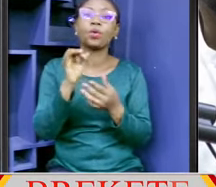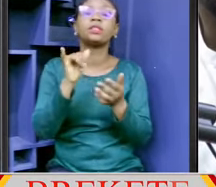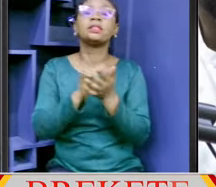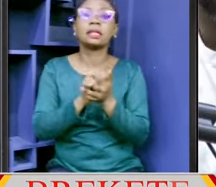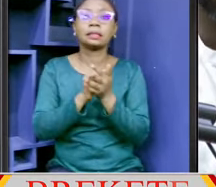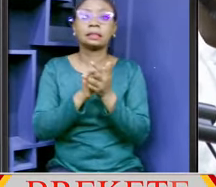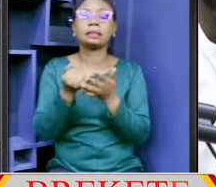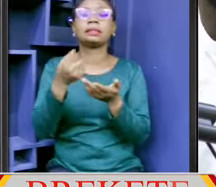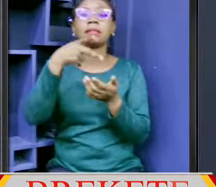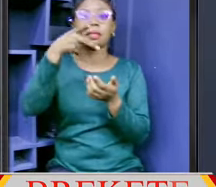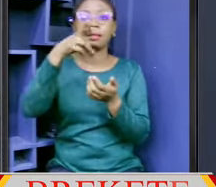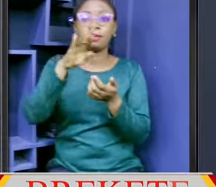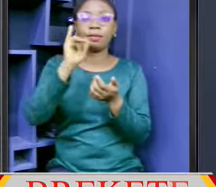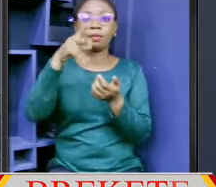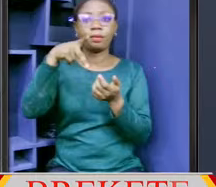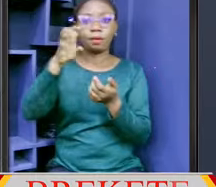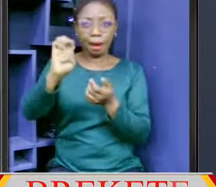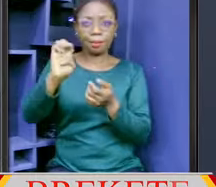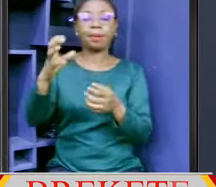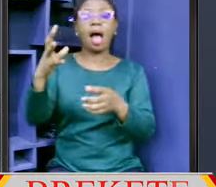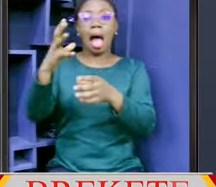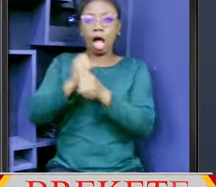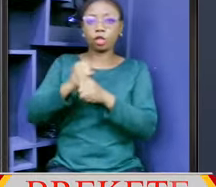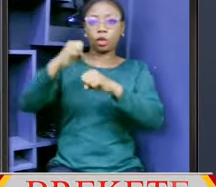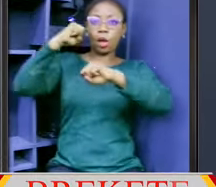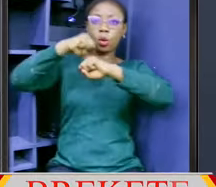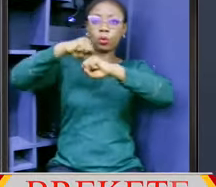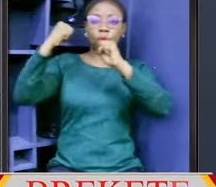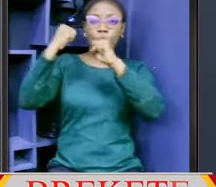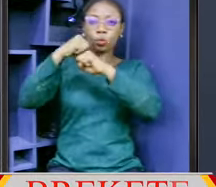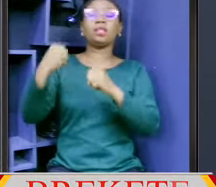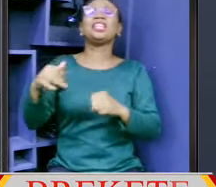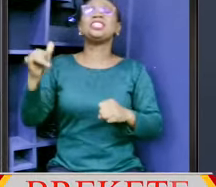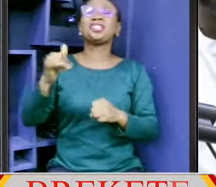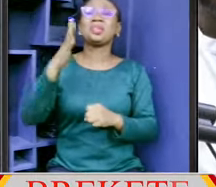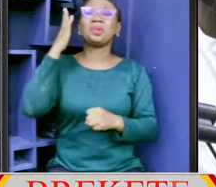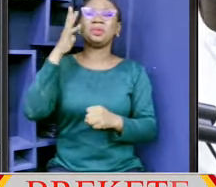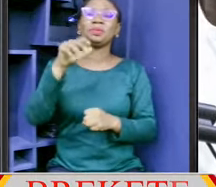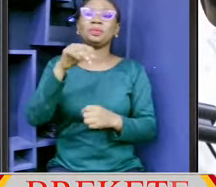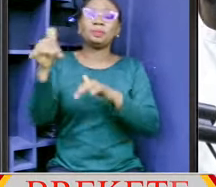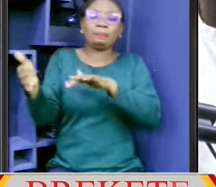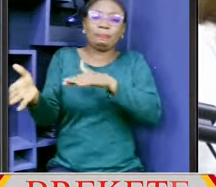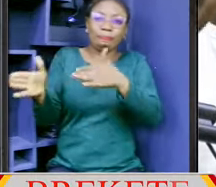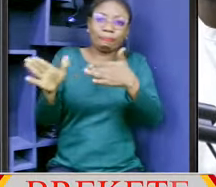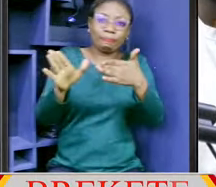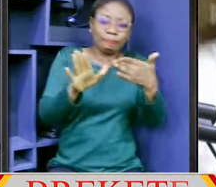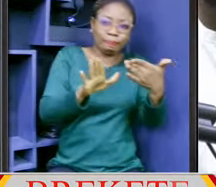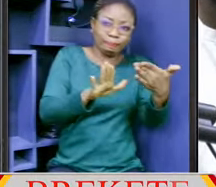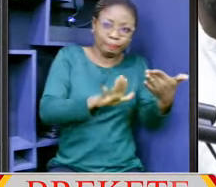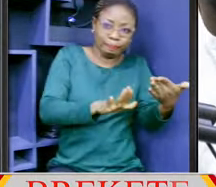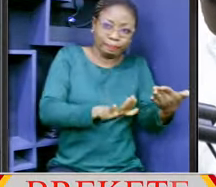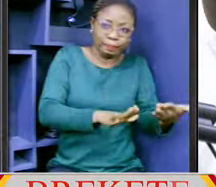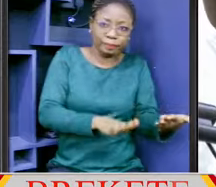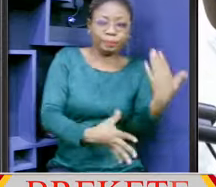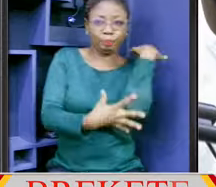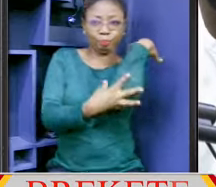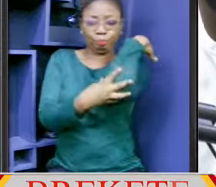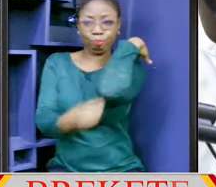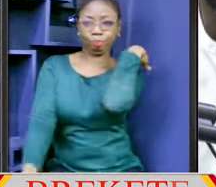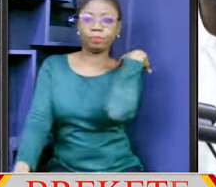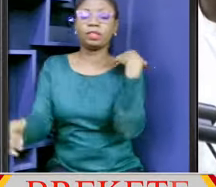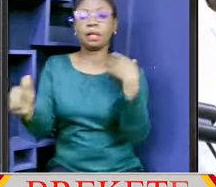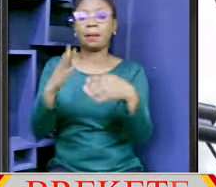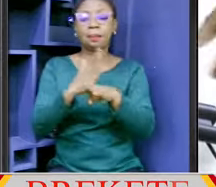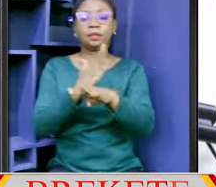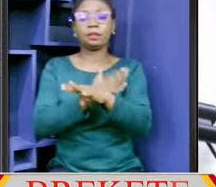stones. Yes, sir. Yes, sir. They go die wretched. Yes, sir. Their business no go progress by the grace